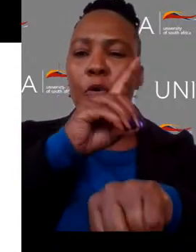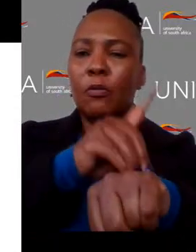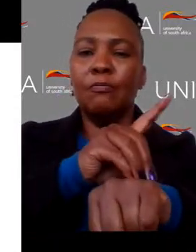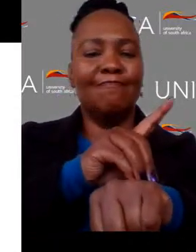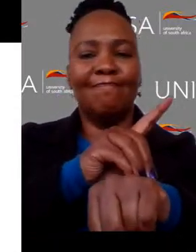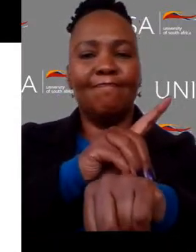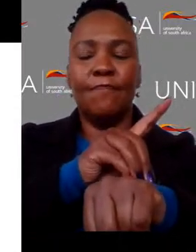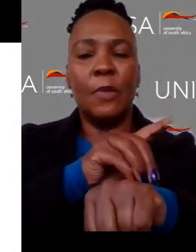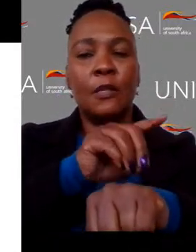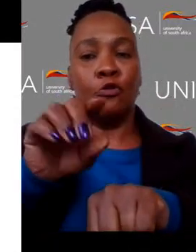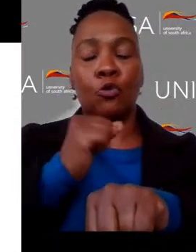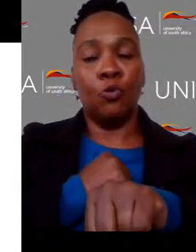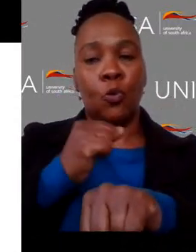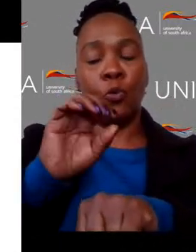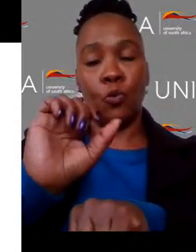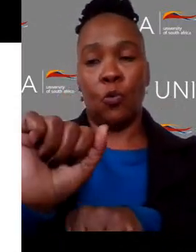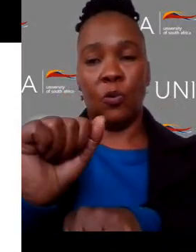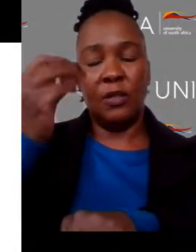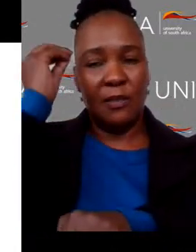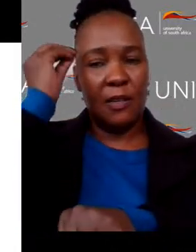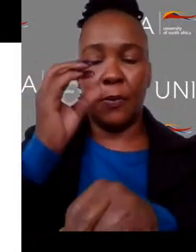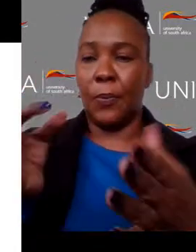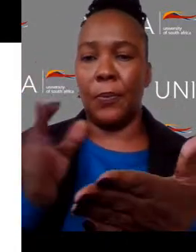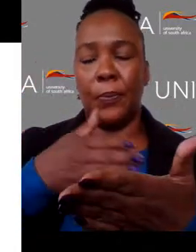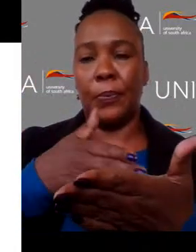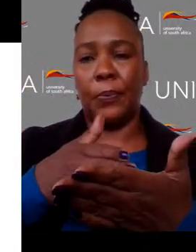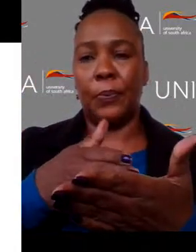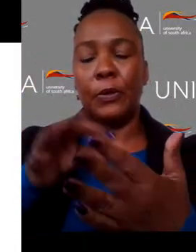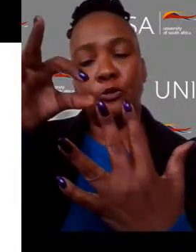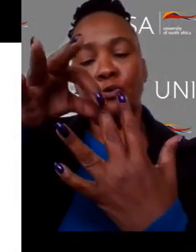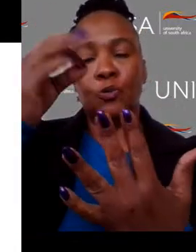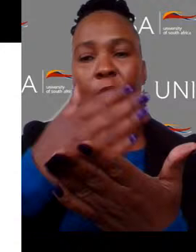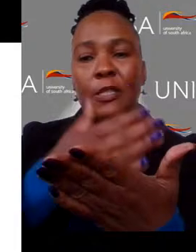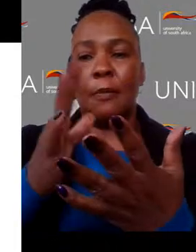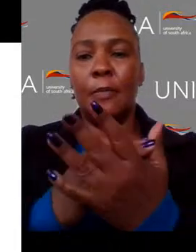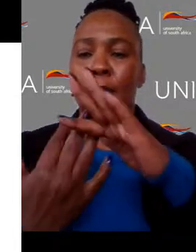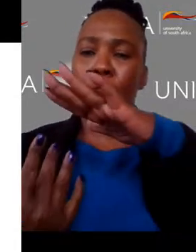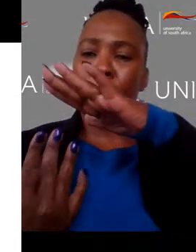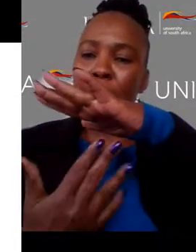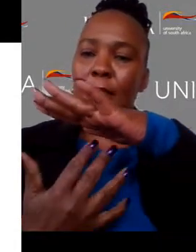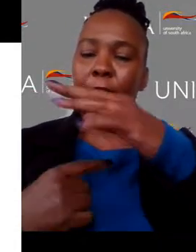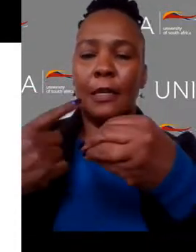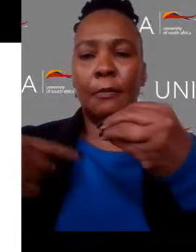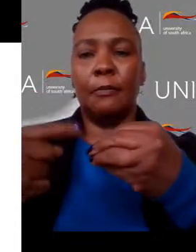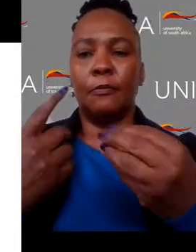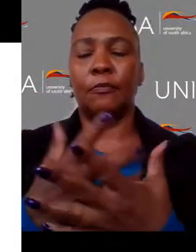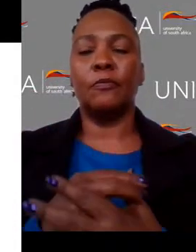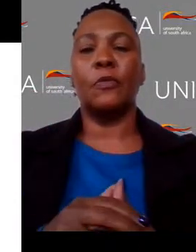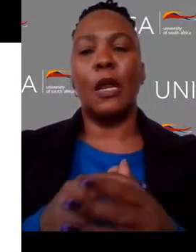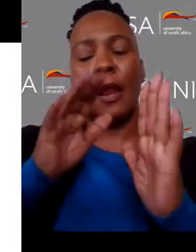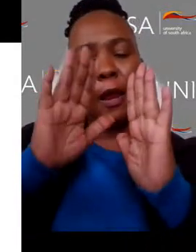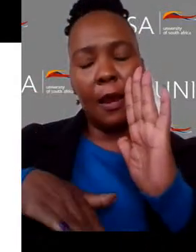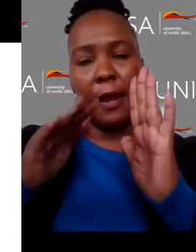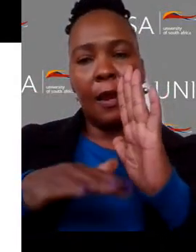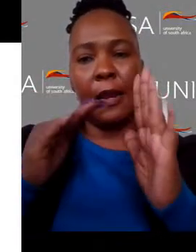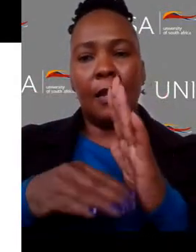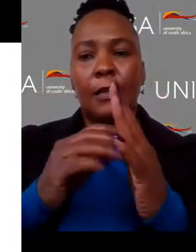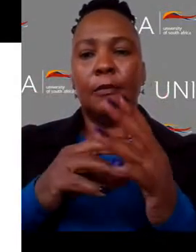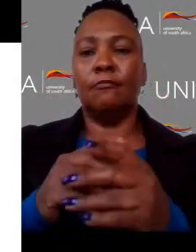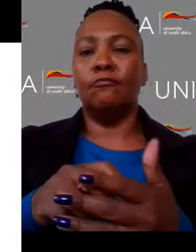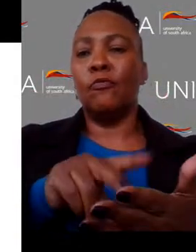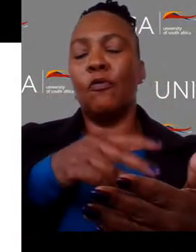not interested in. Choose something you're passionate about and you are much less likely to fall prey to